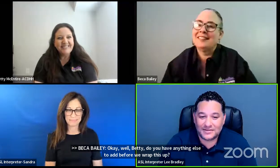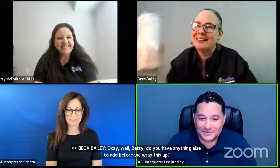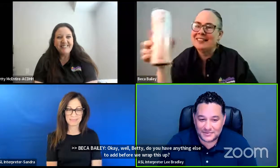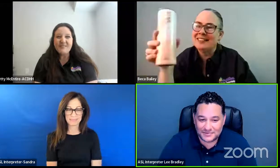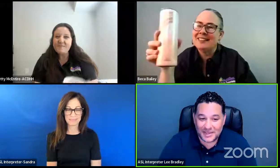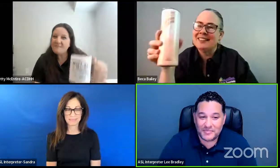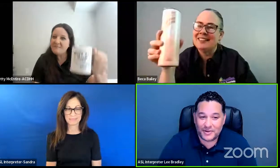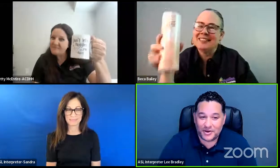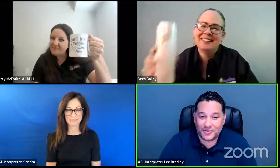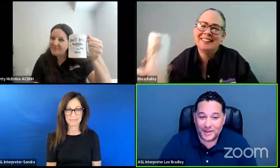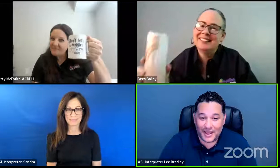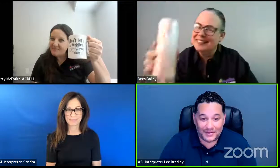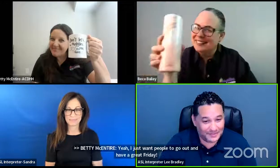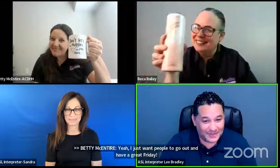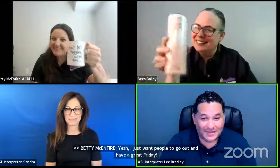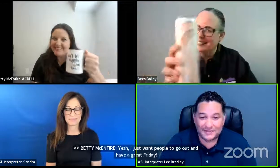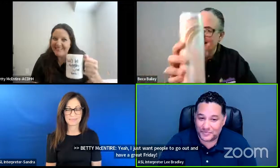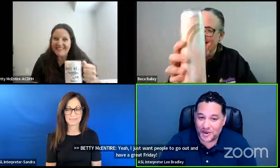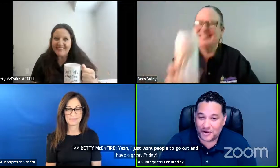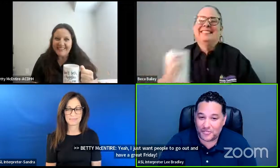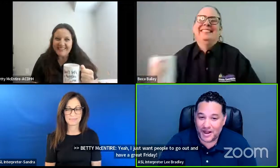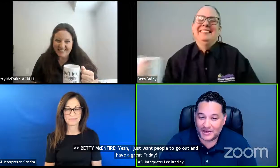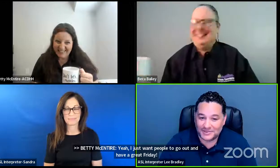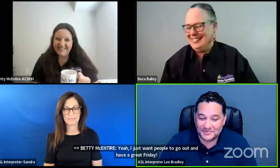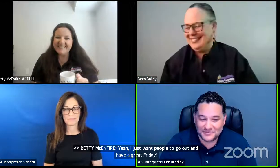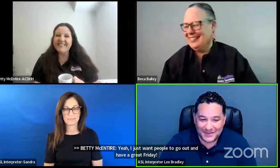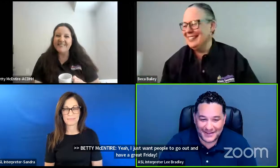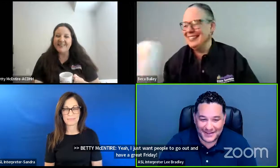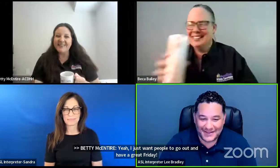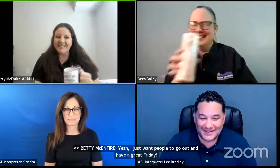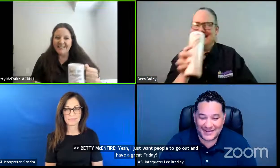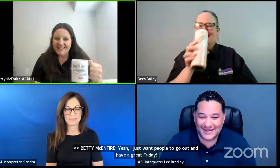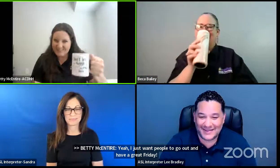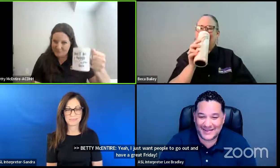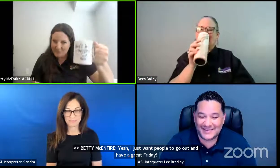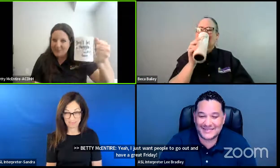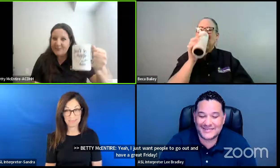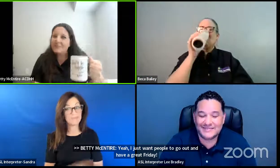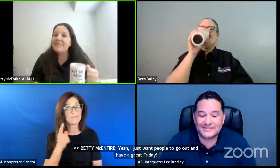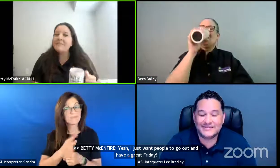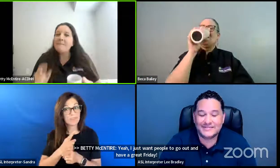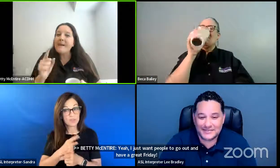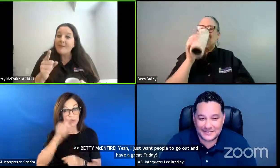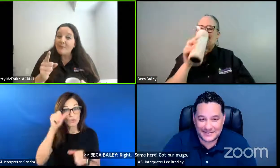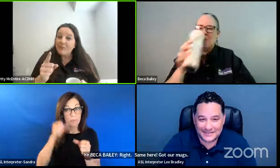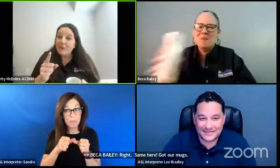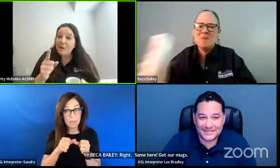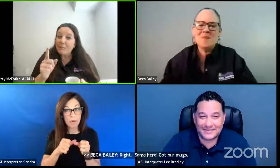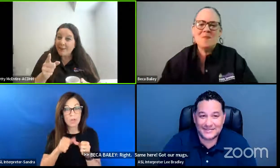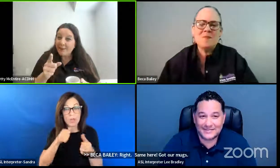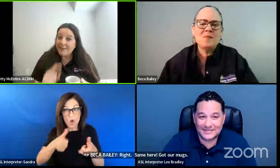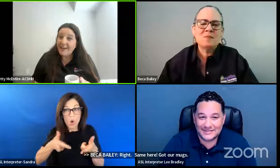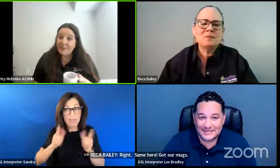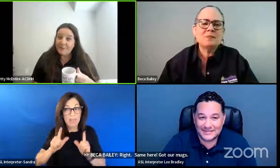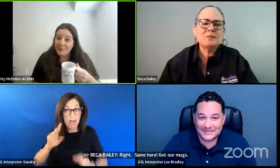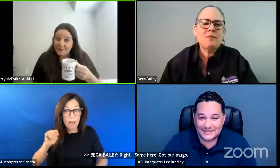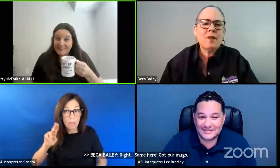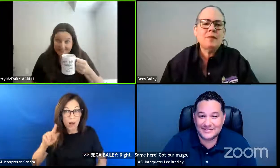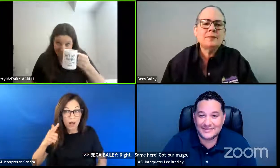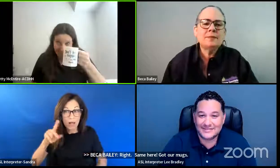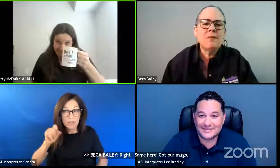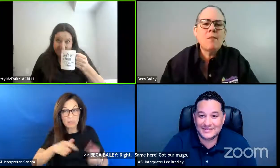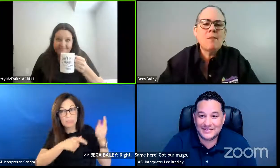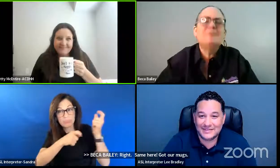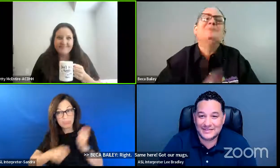Right. Same here. We've got our mugs. That's right. Remember, don't let the muggles bring you down,